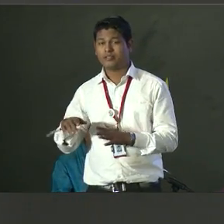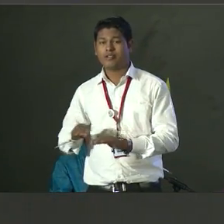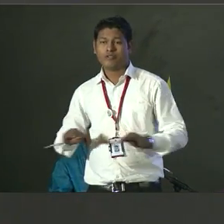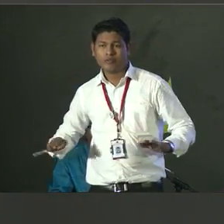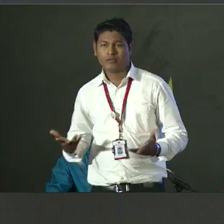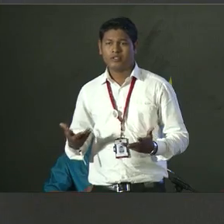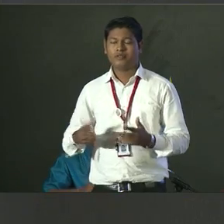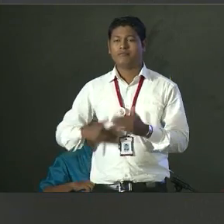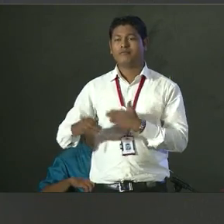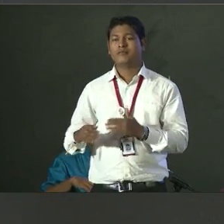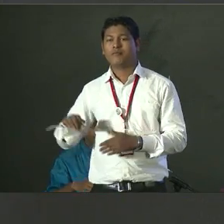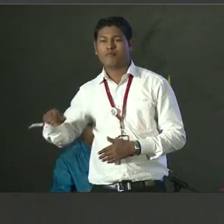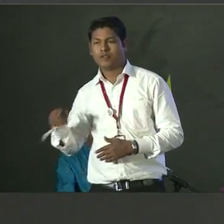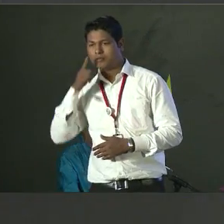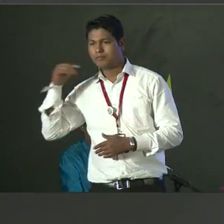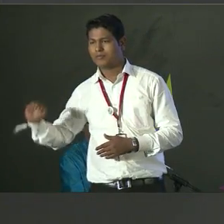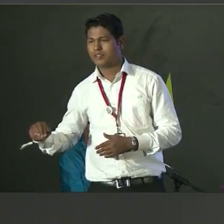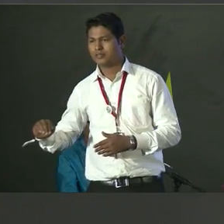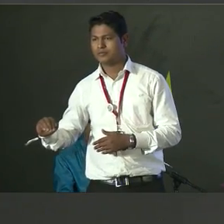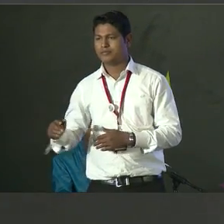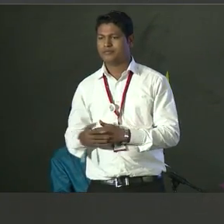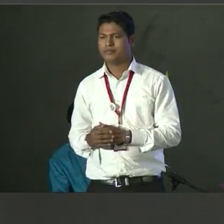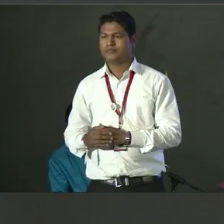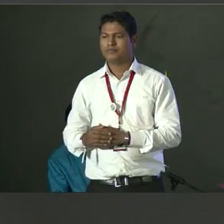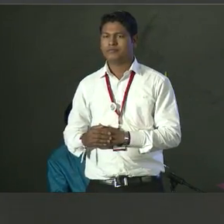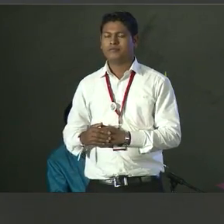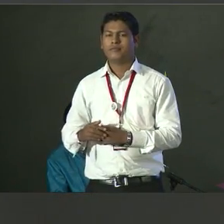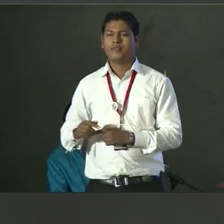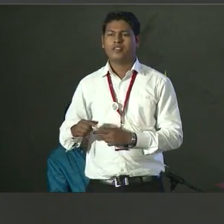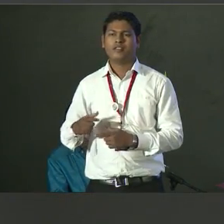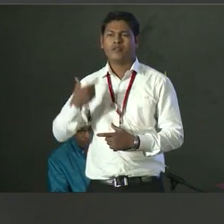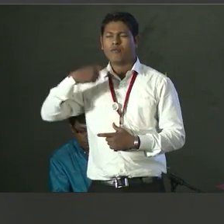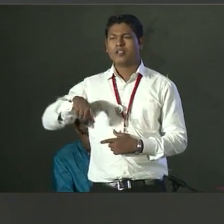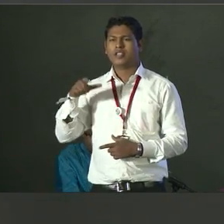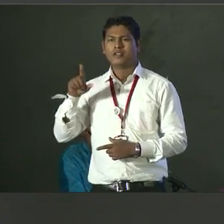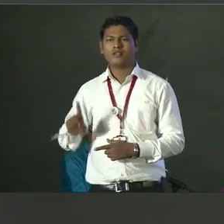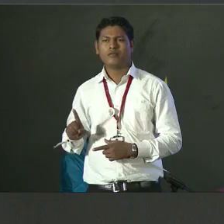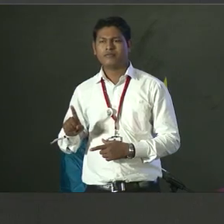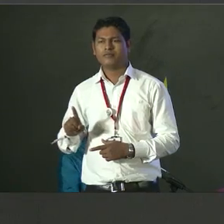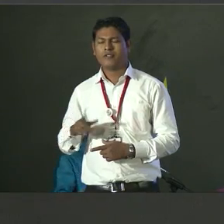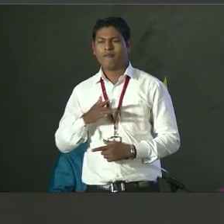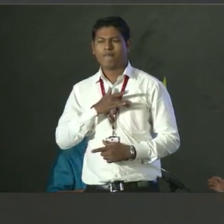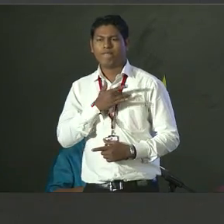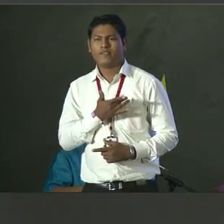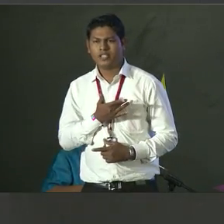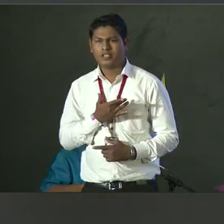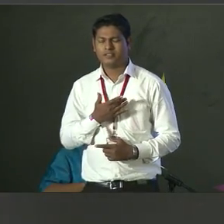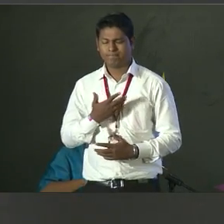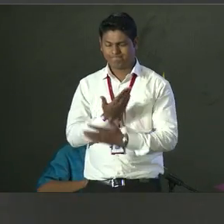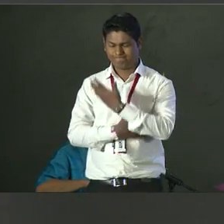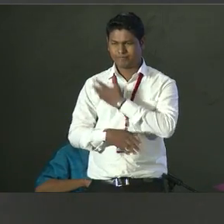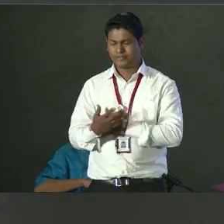toddler, as a boy, I never once was allowed to feel that I am either disabled